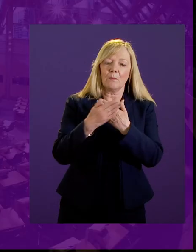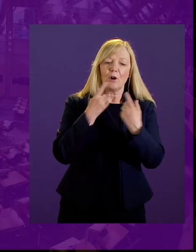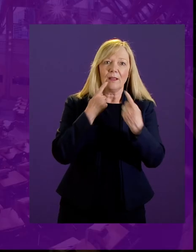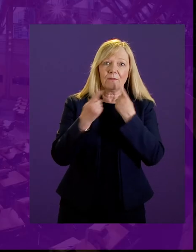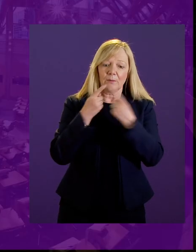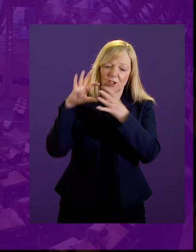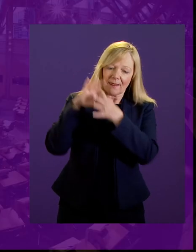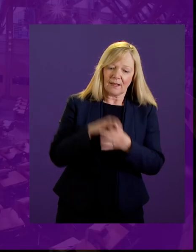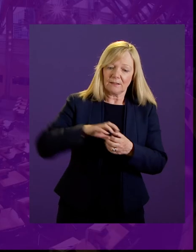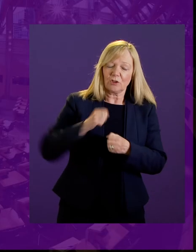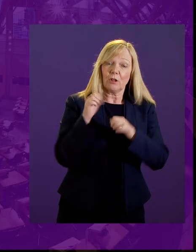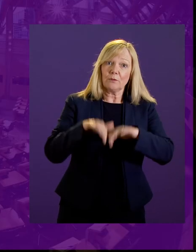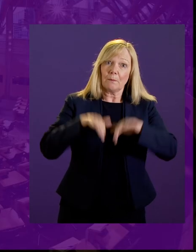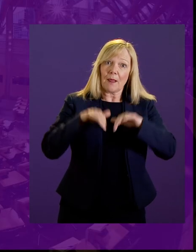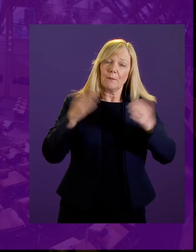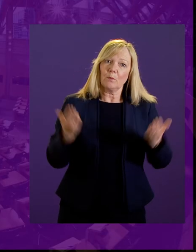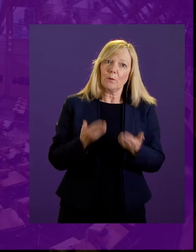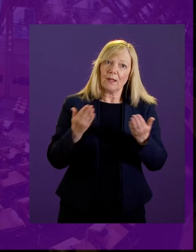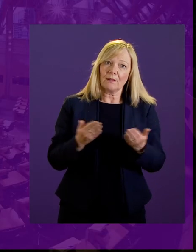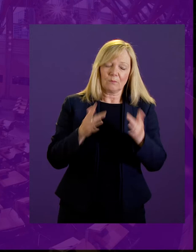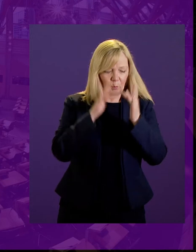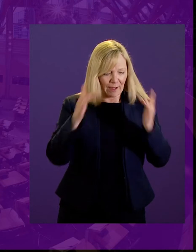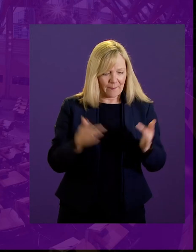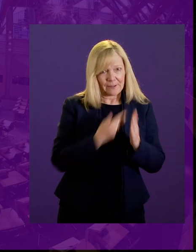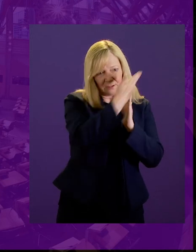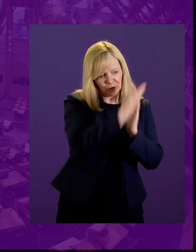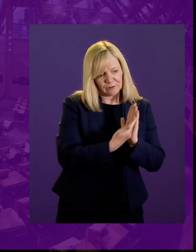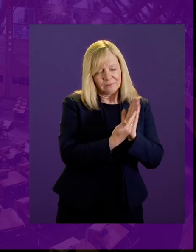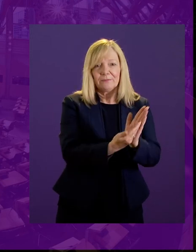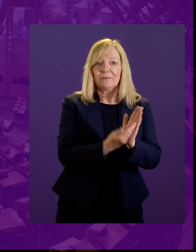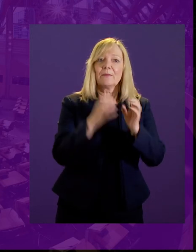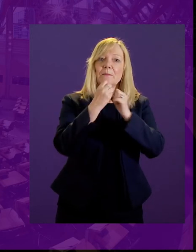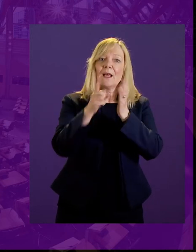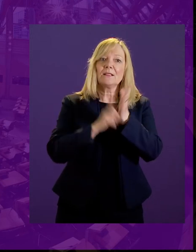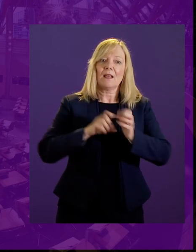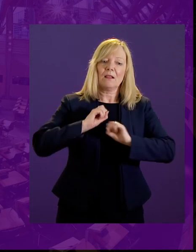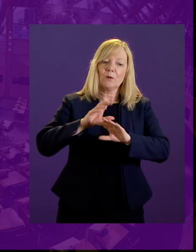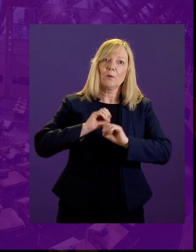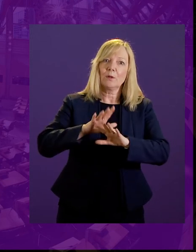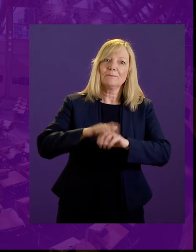You can find out more about the Scottish Parliament in British Sign Language on our webpage.